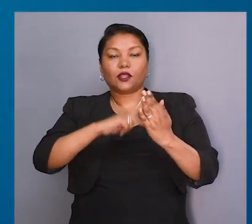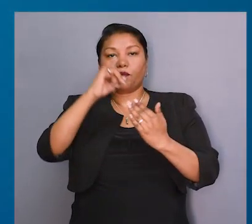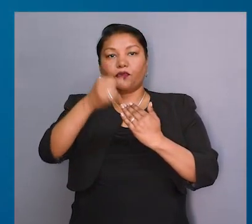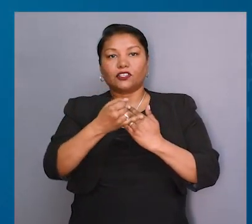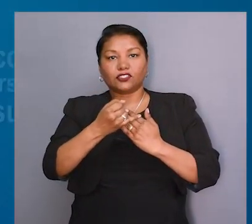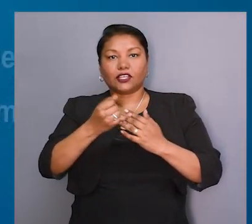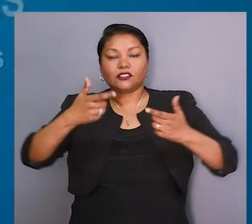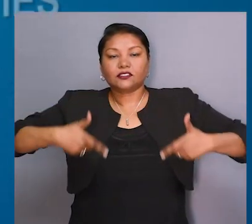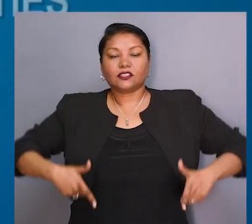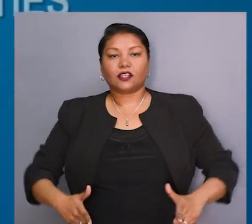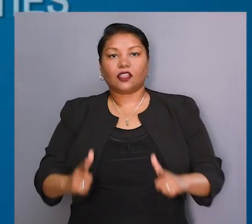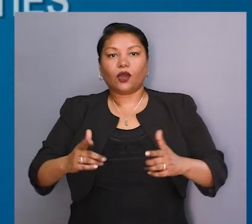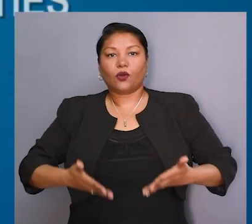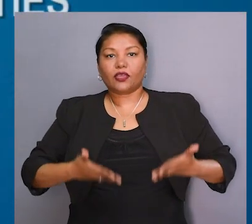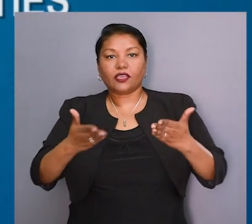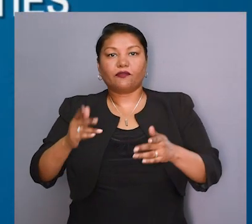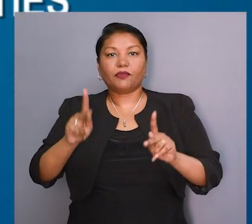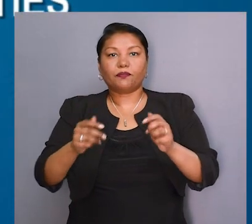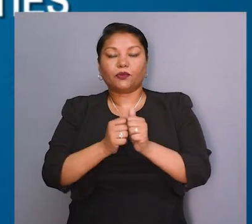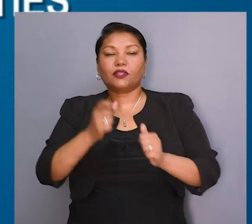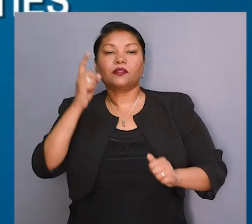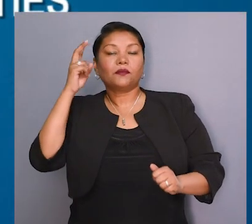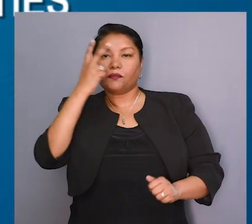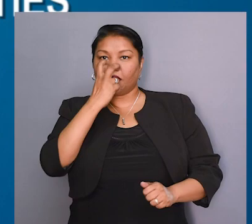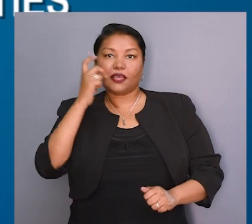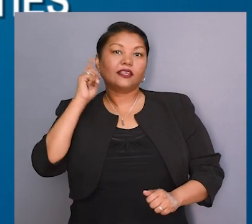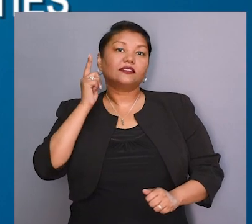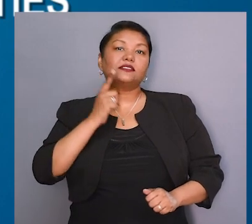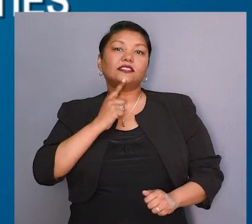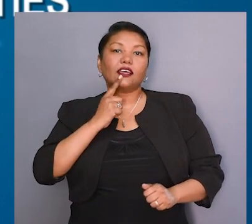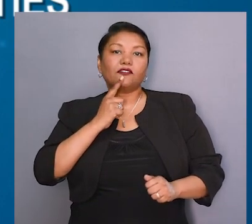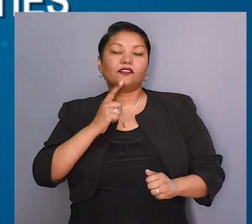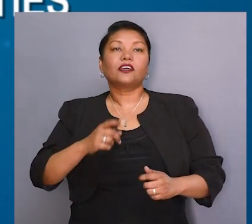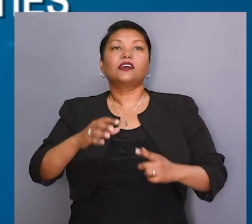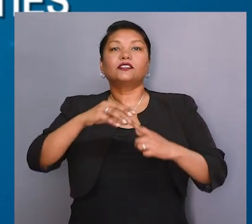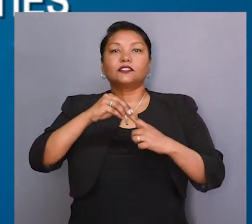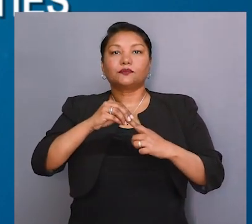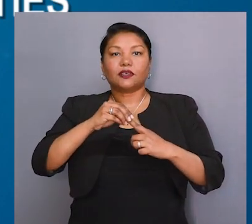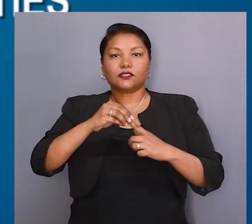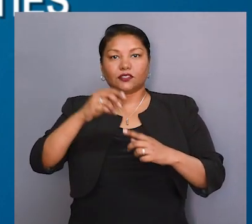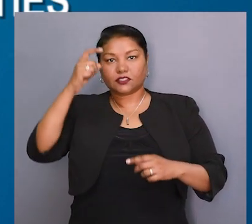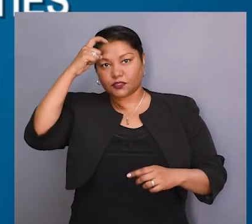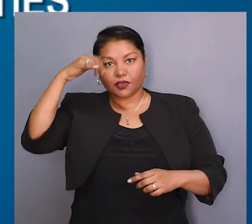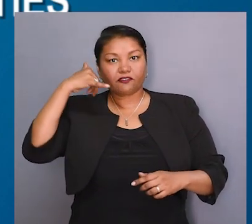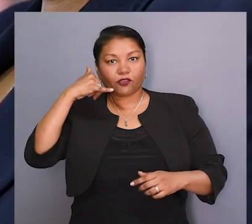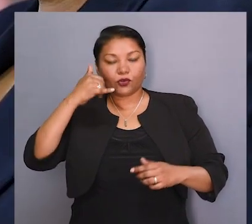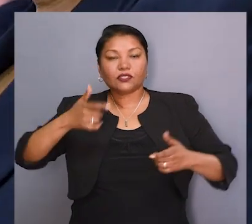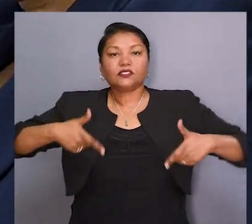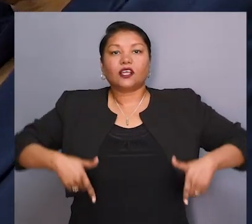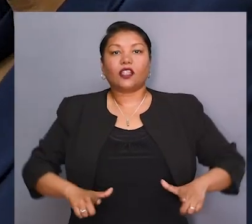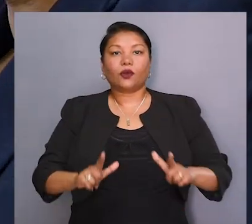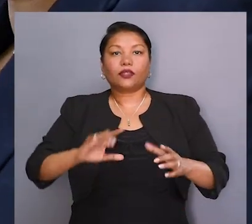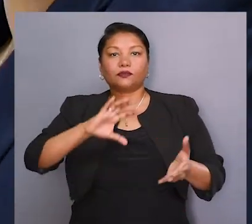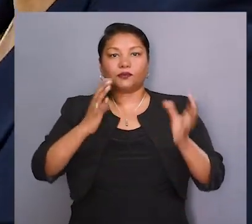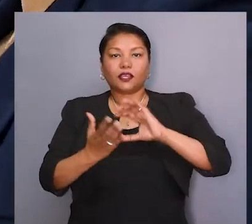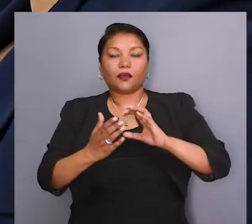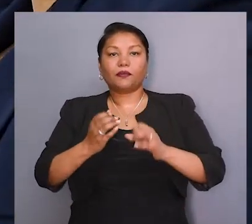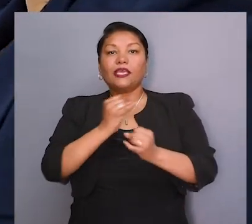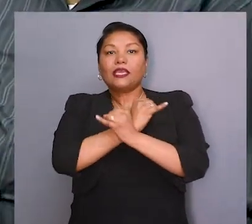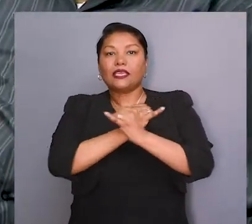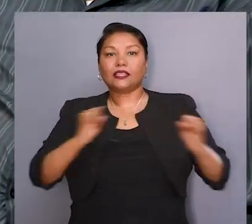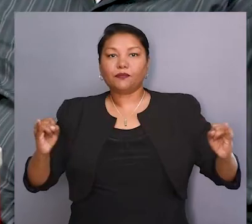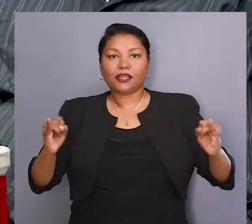launched a pilot project to provide persons with visual and hearing impairments with subsidized smartphones to empower them to become